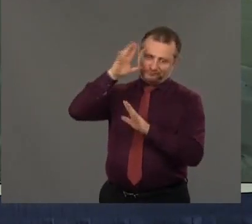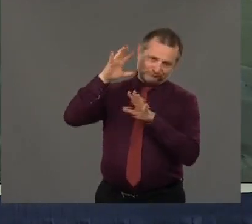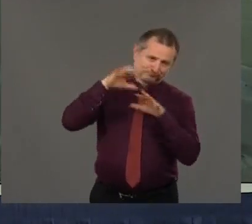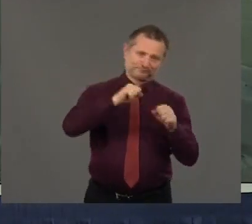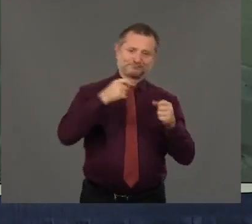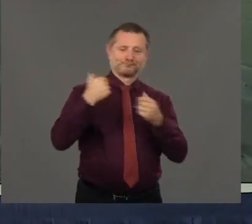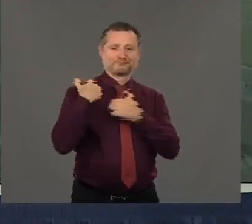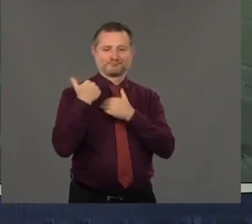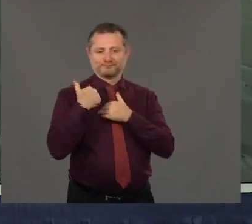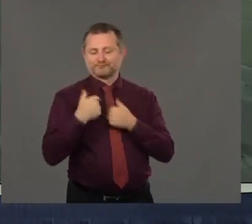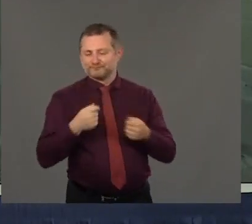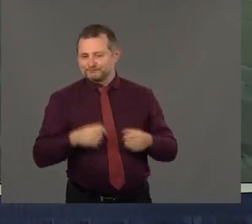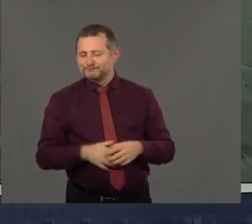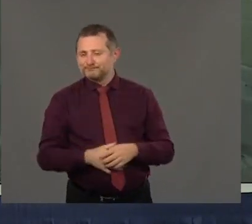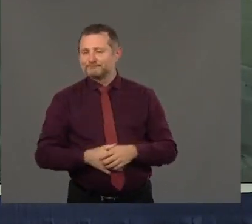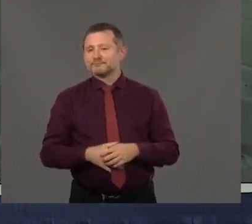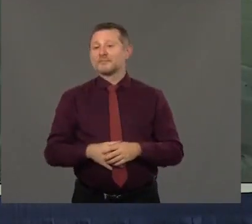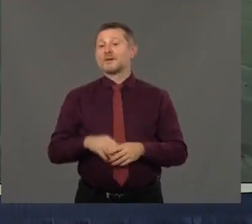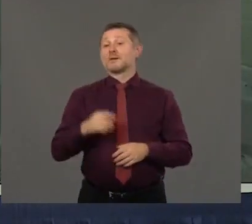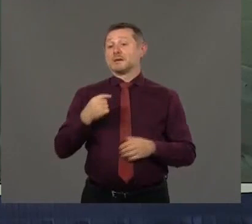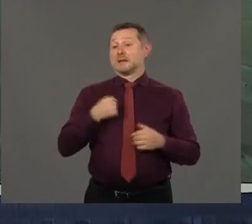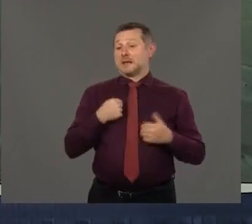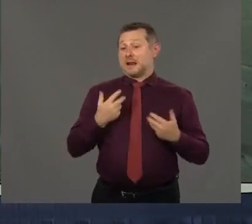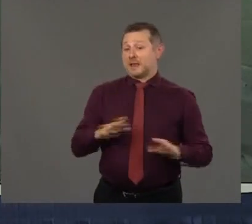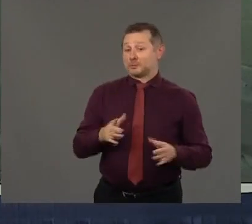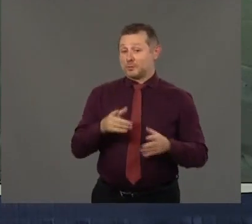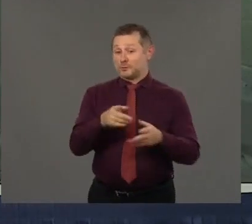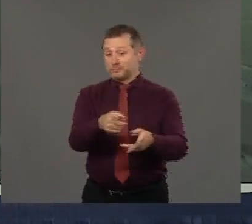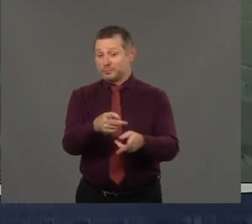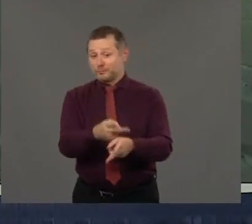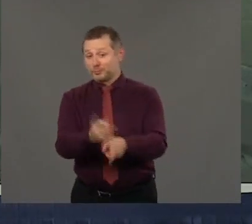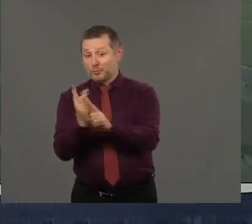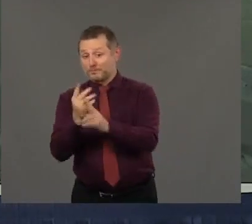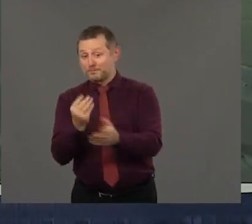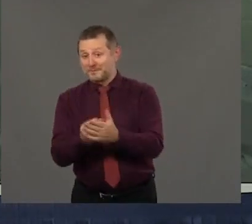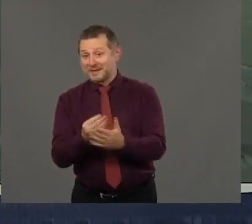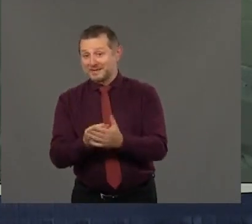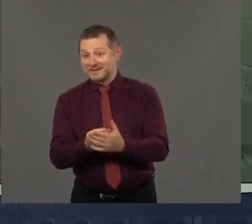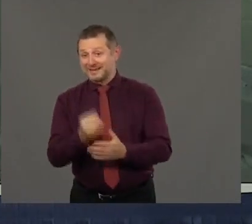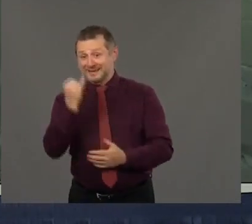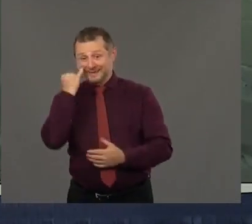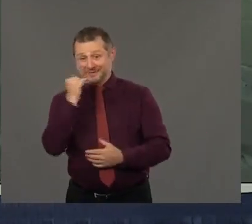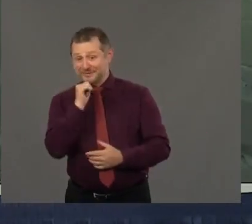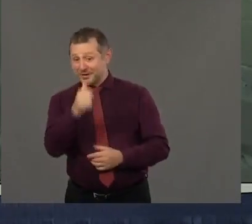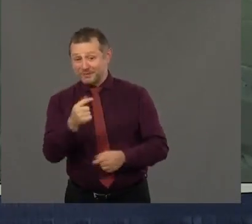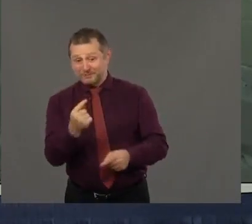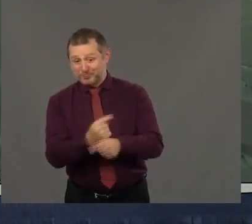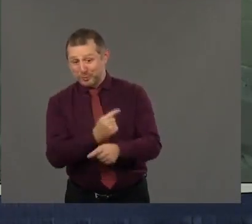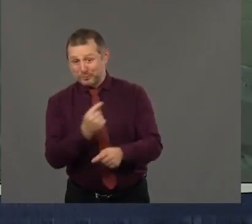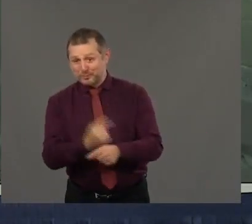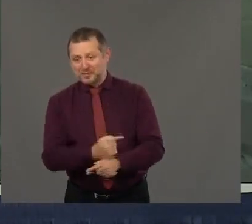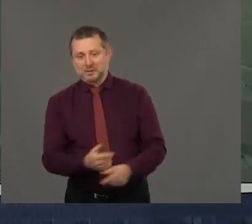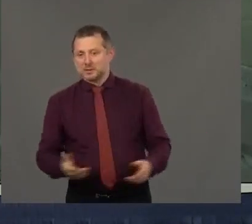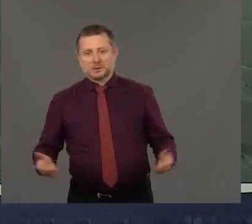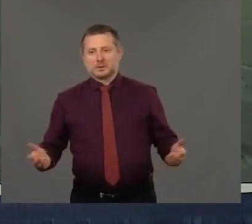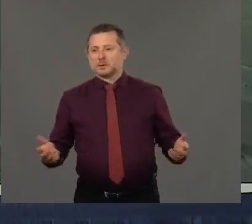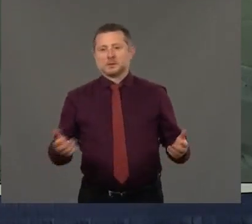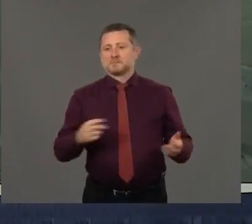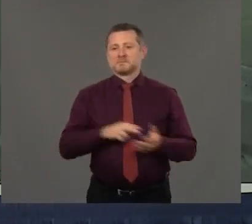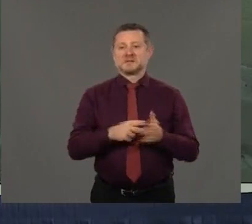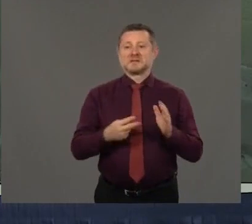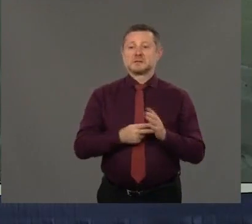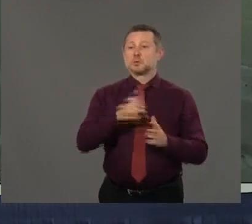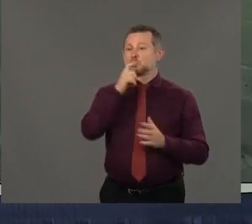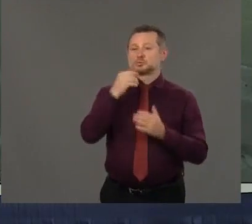allow a locality to borrow. If that is imprudent, then it's going to be a state